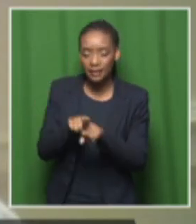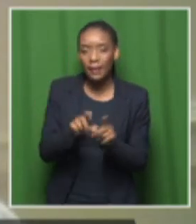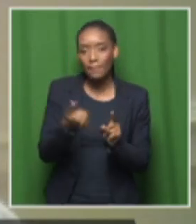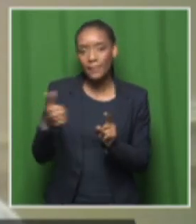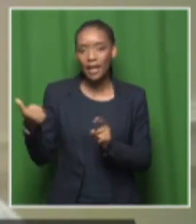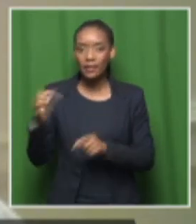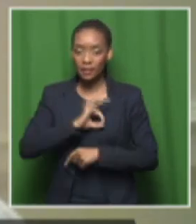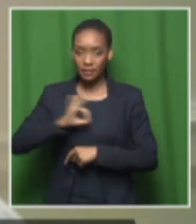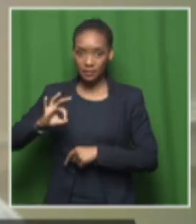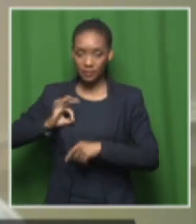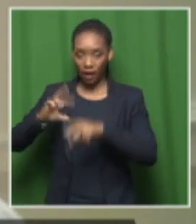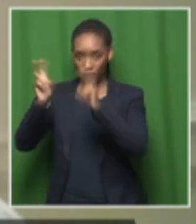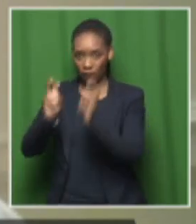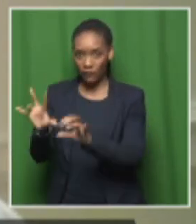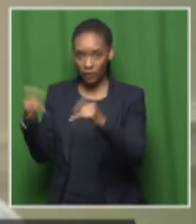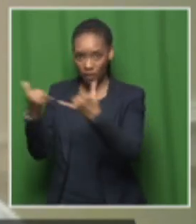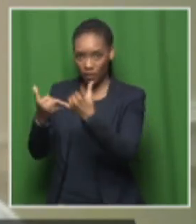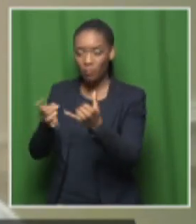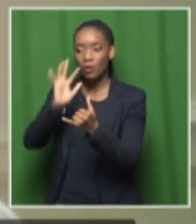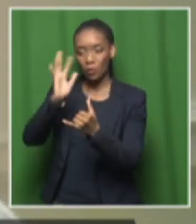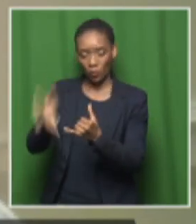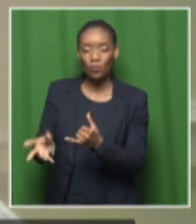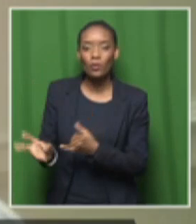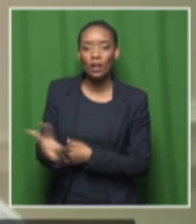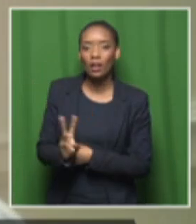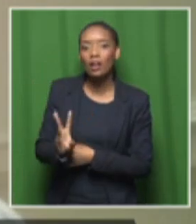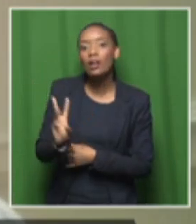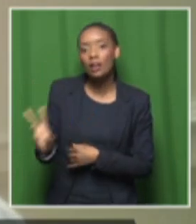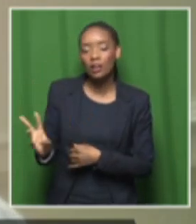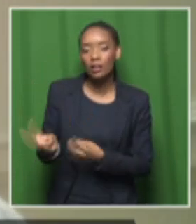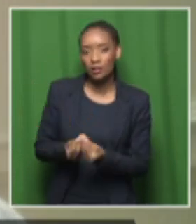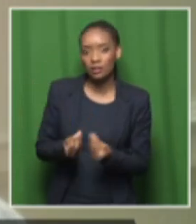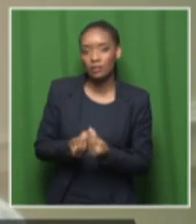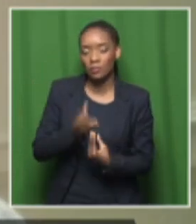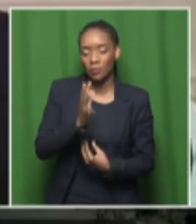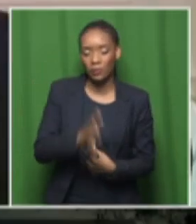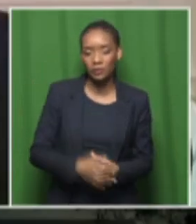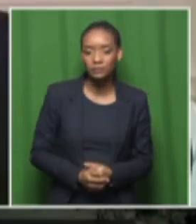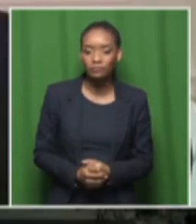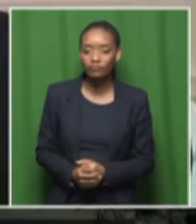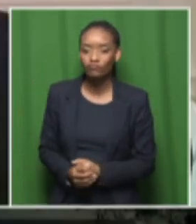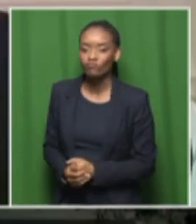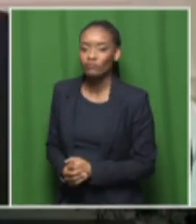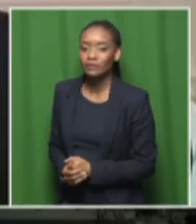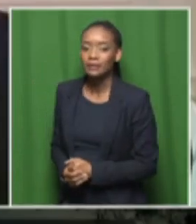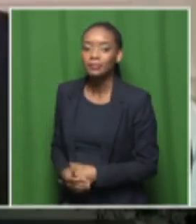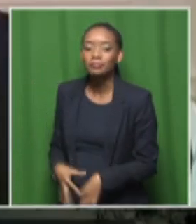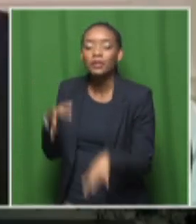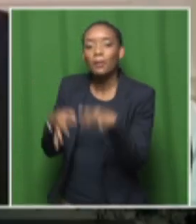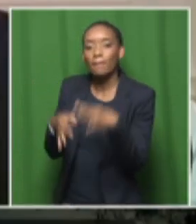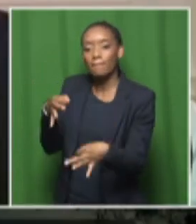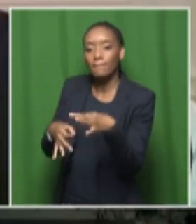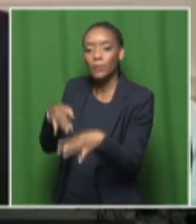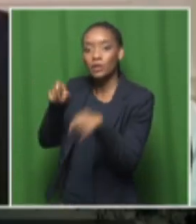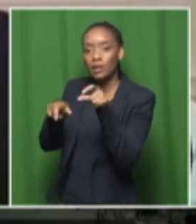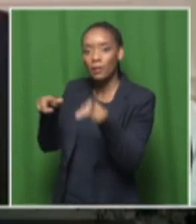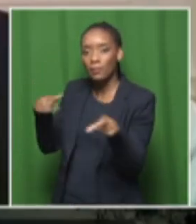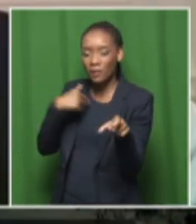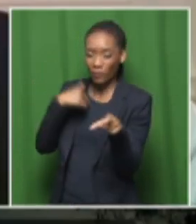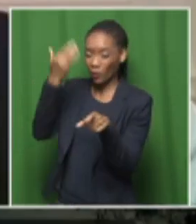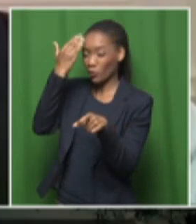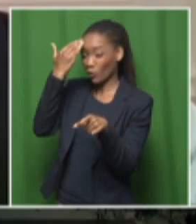found to be wanting, action will be taken against them. What about politicians who may have been in the know about